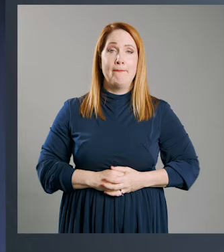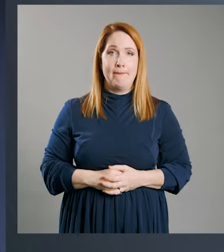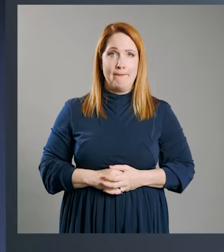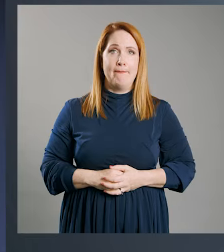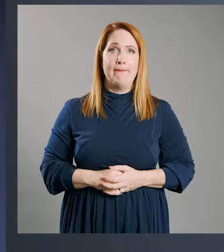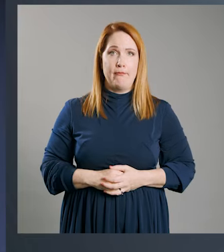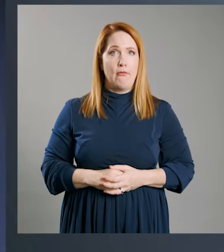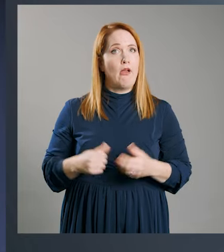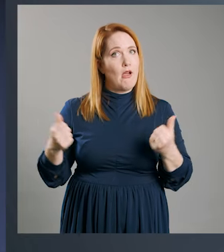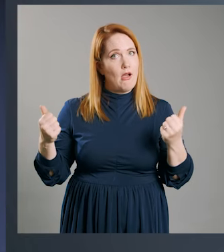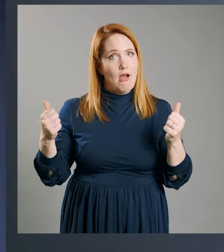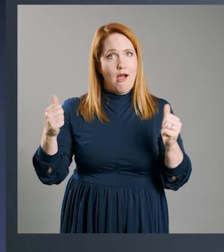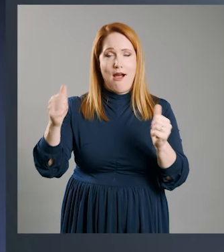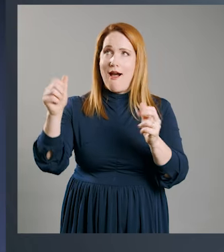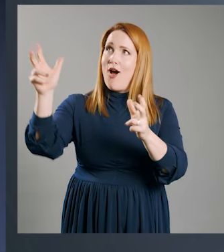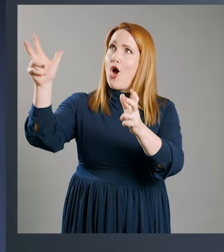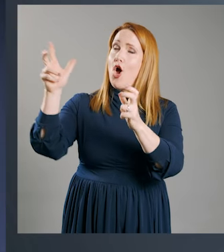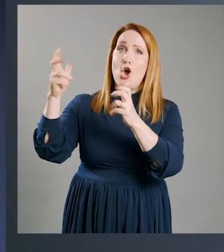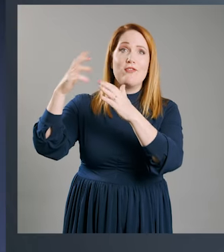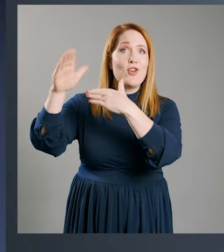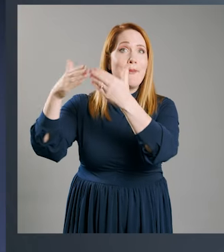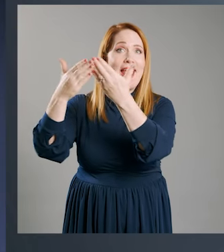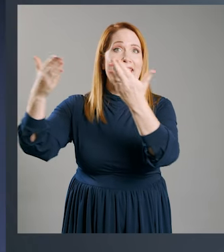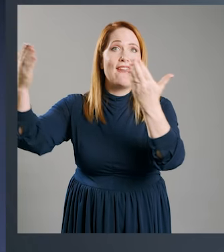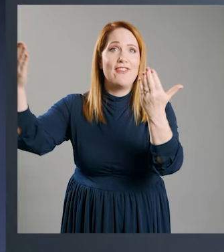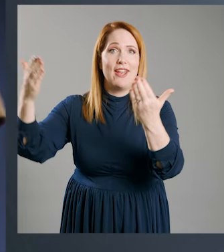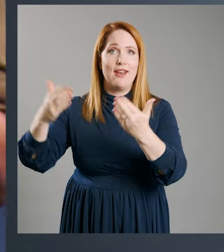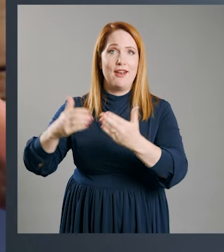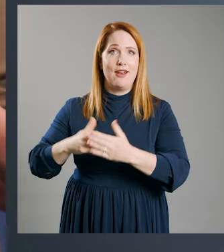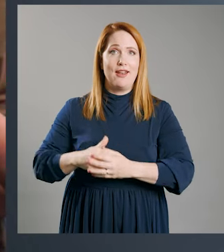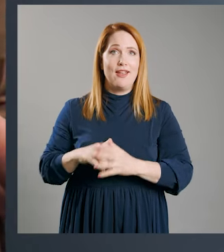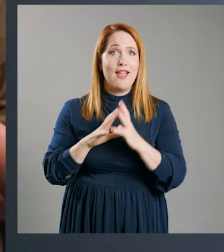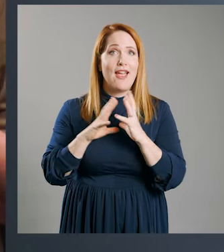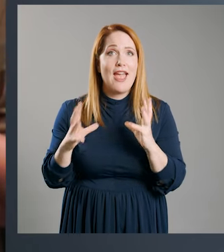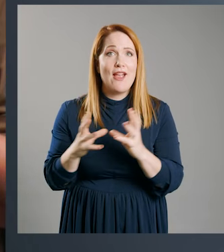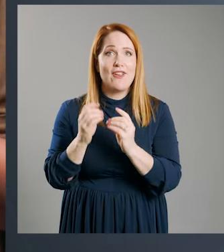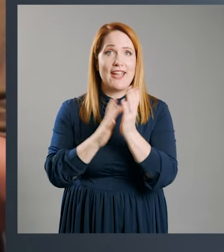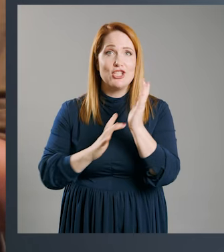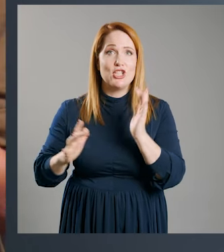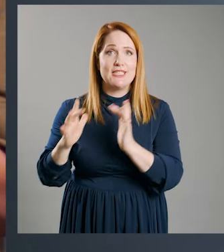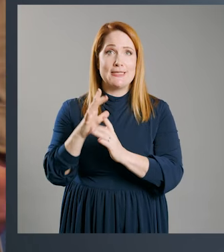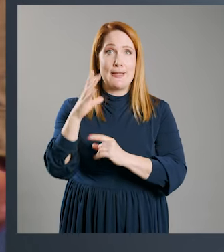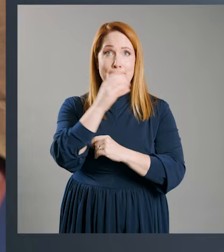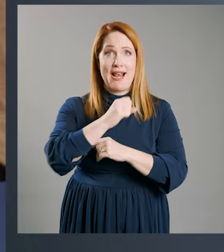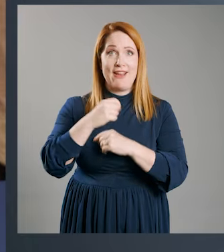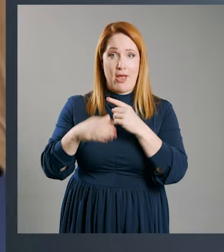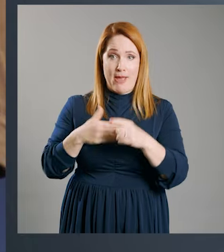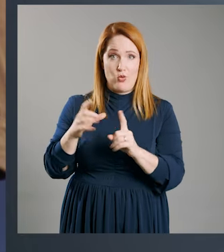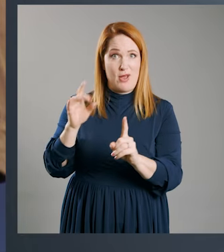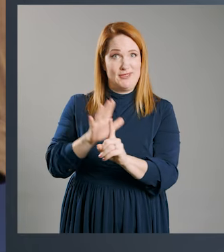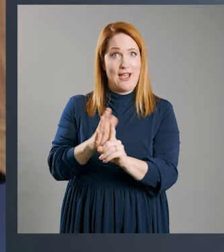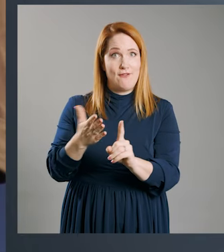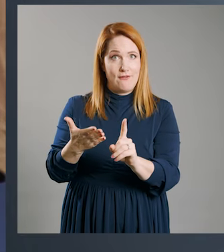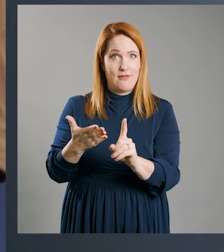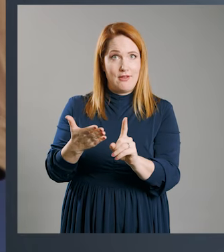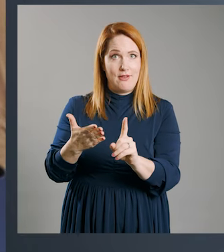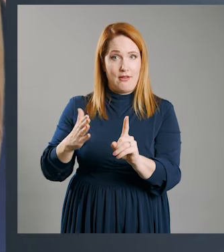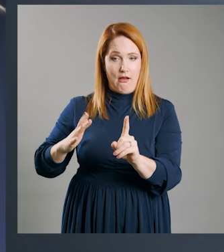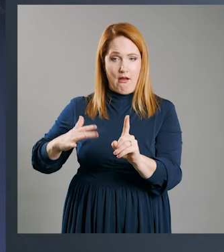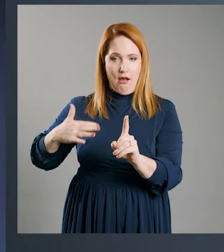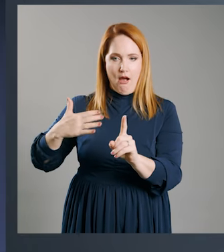when Jesus was baptized, there was this audible voice from heaven. Everything that Jesus had dared to believe about himself growing